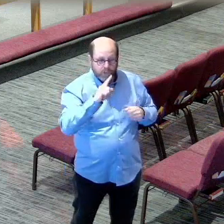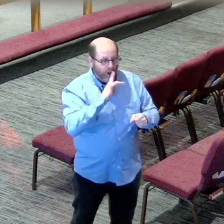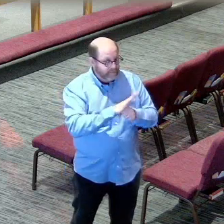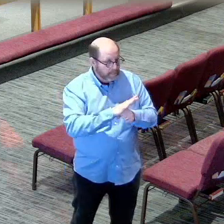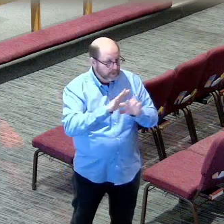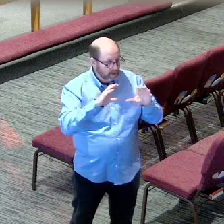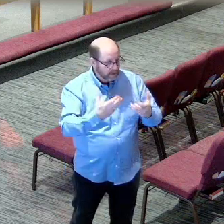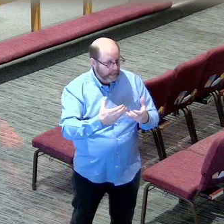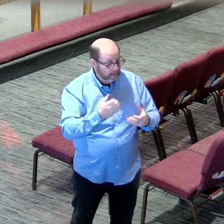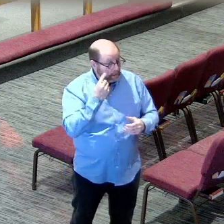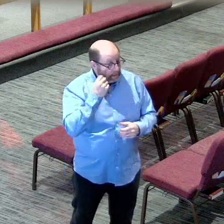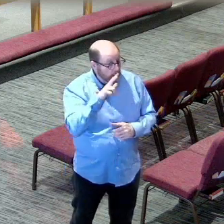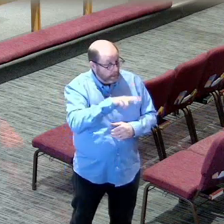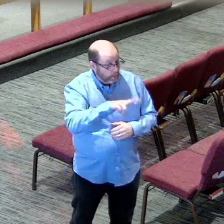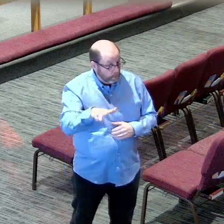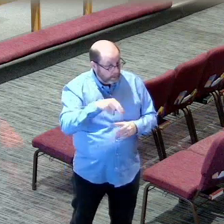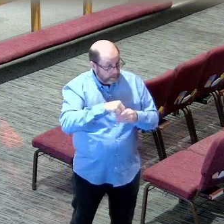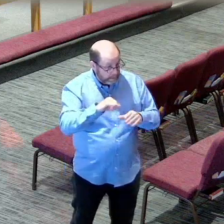that class,